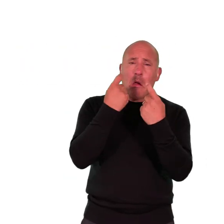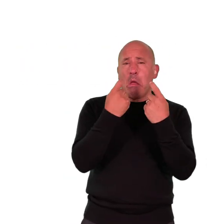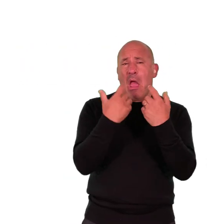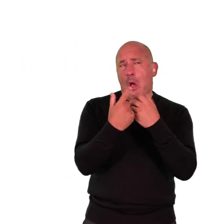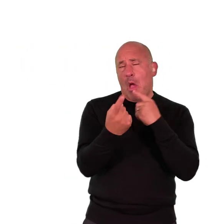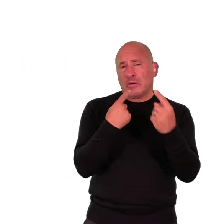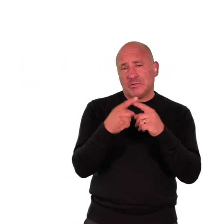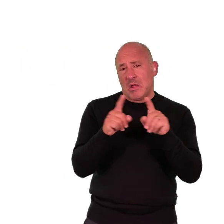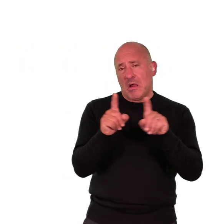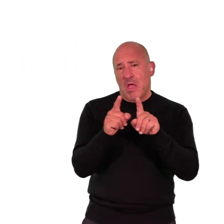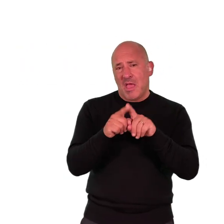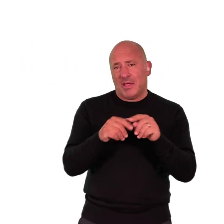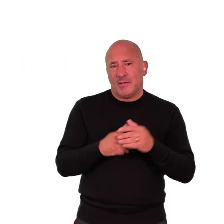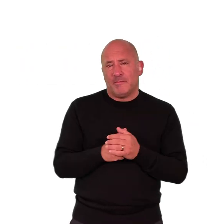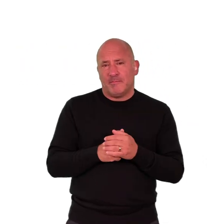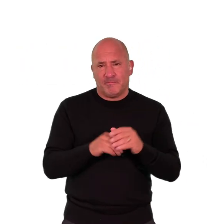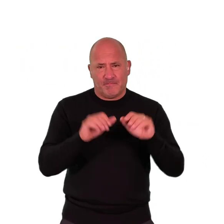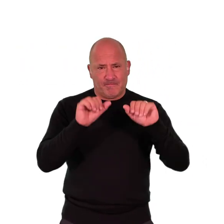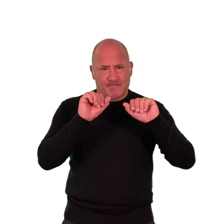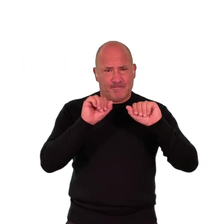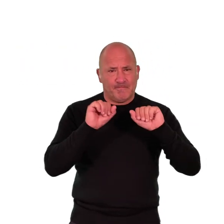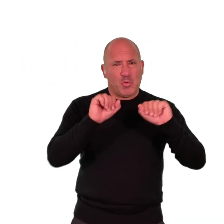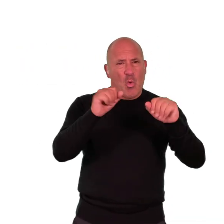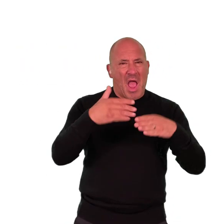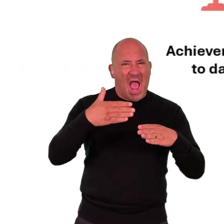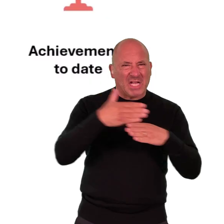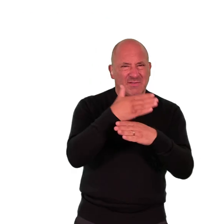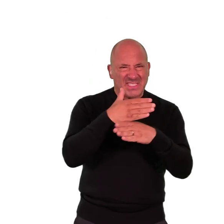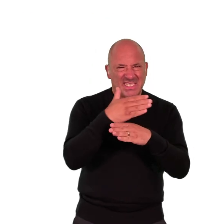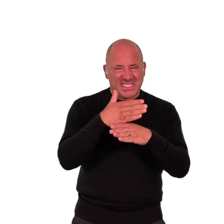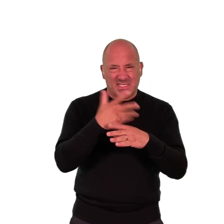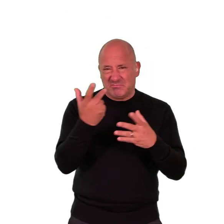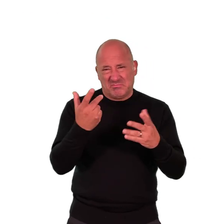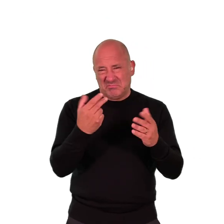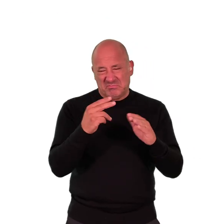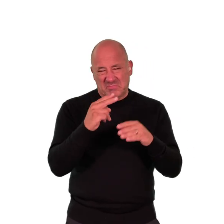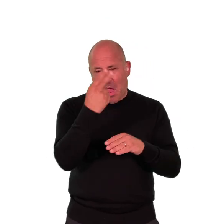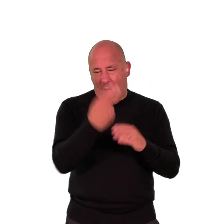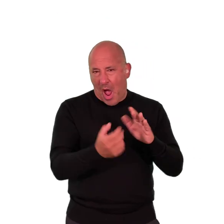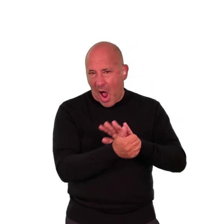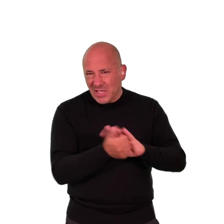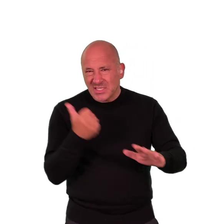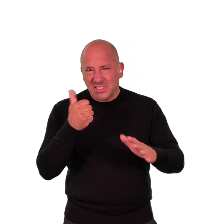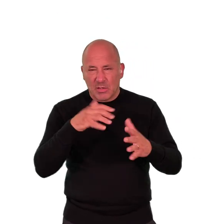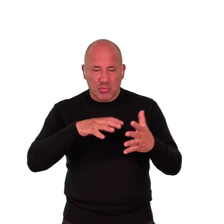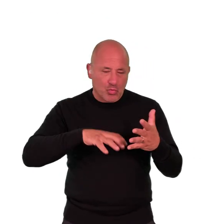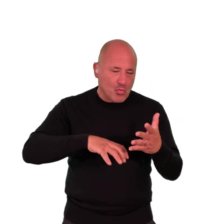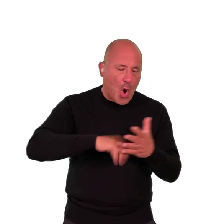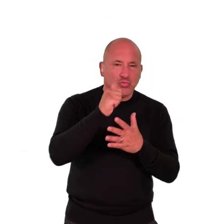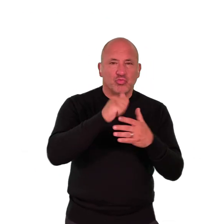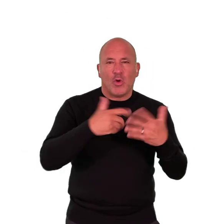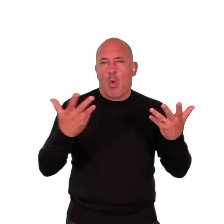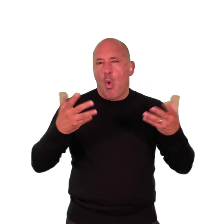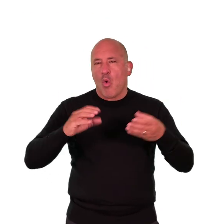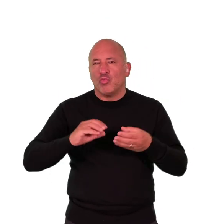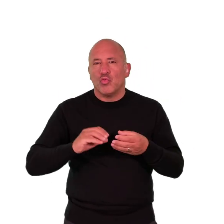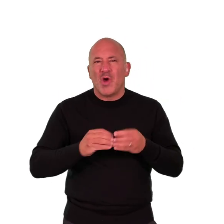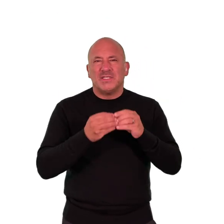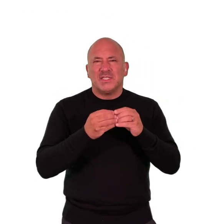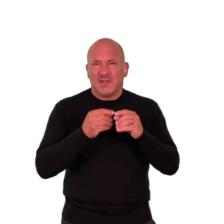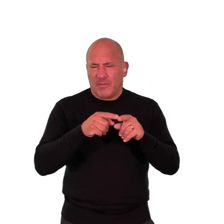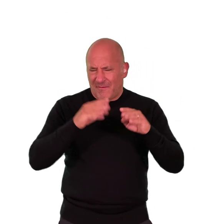artistic, cultural or creative activities. Your main creative achievements to date. So you might want to think